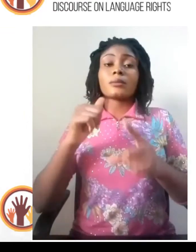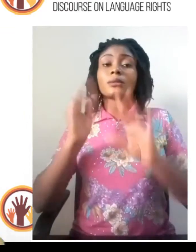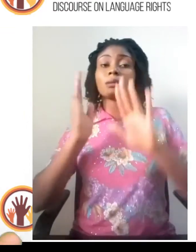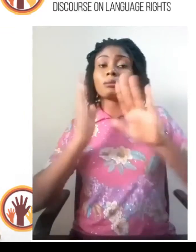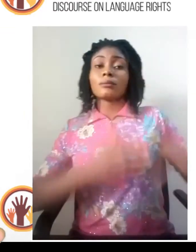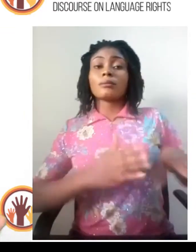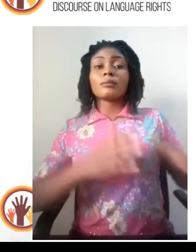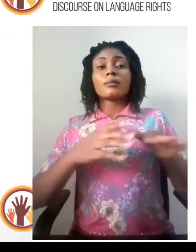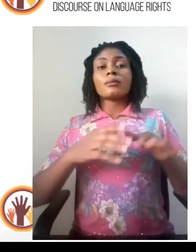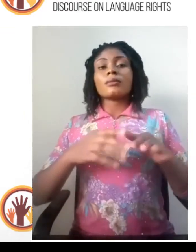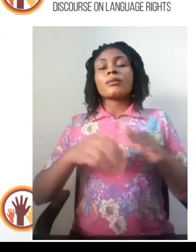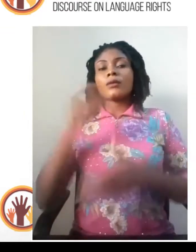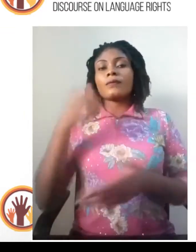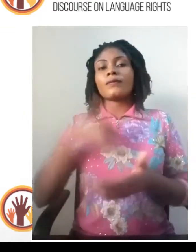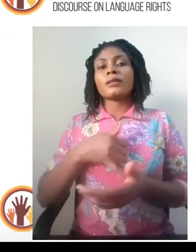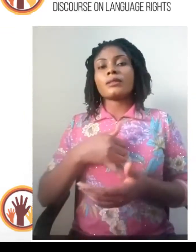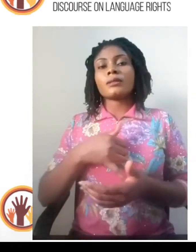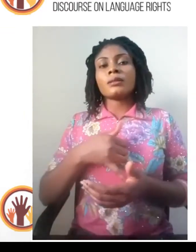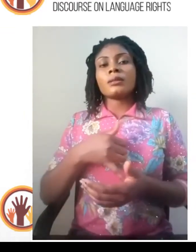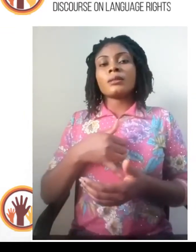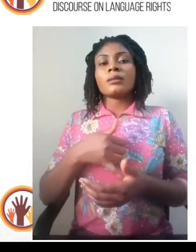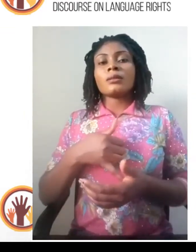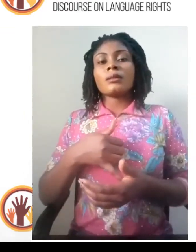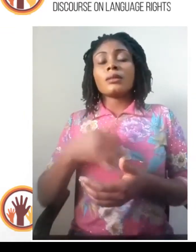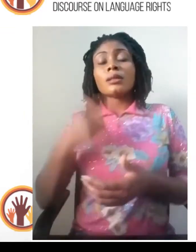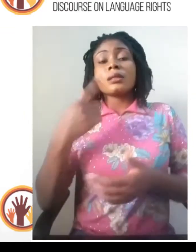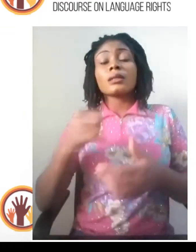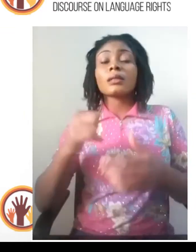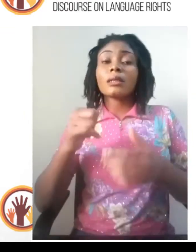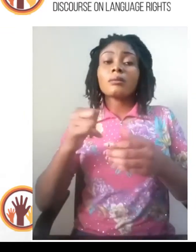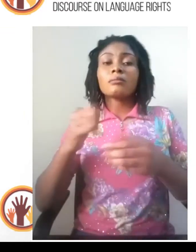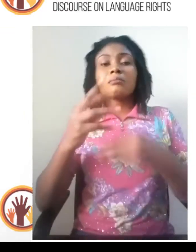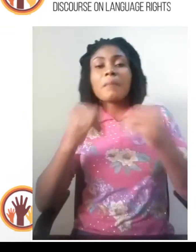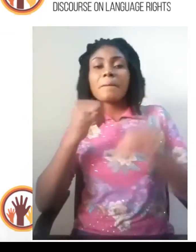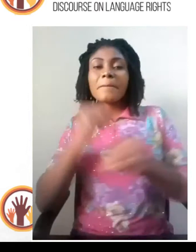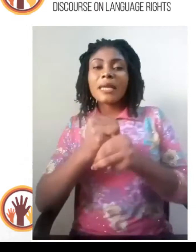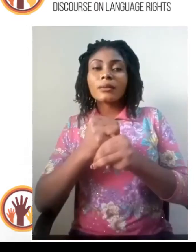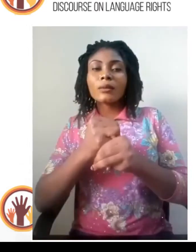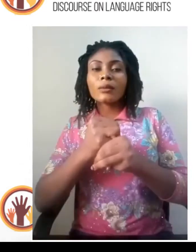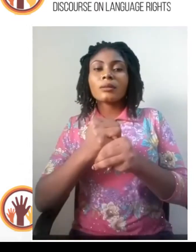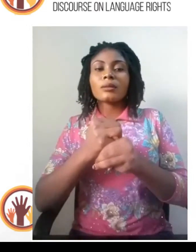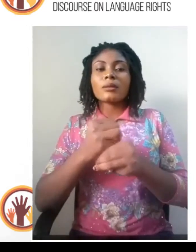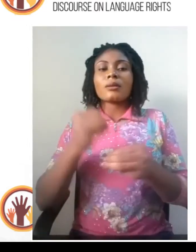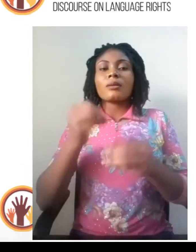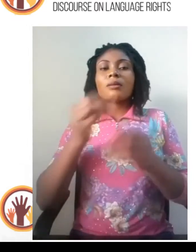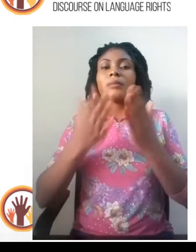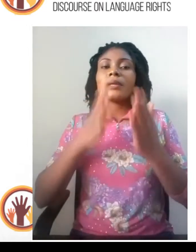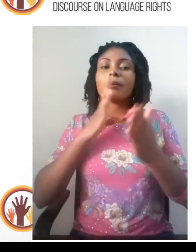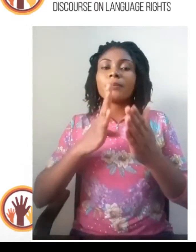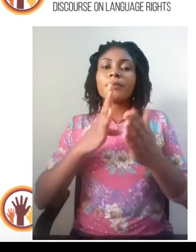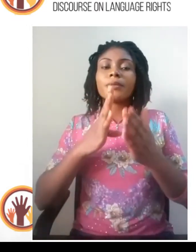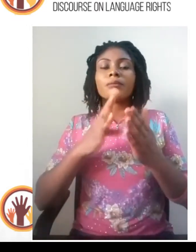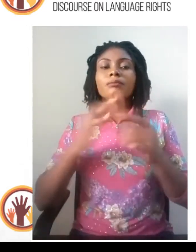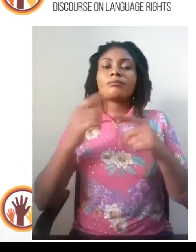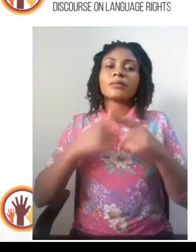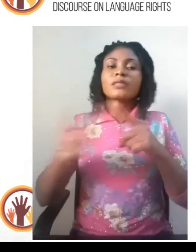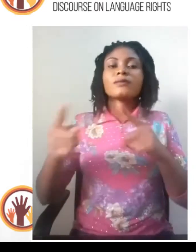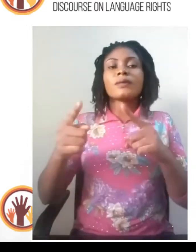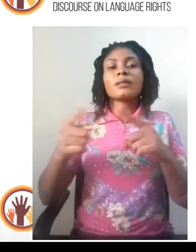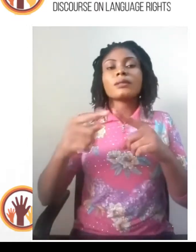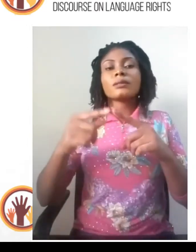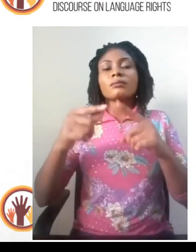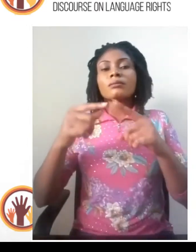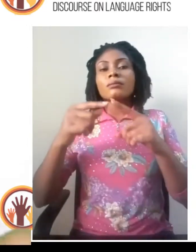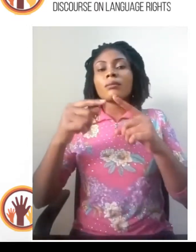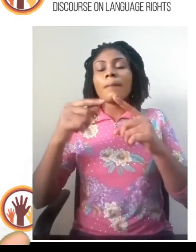The modality might be a different ballgame altogether, but if a